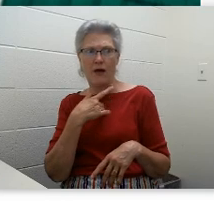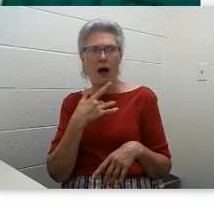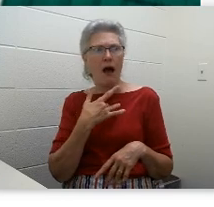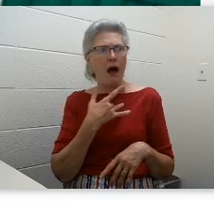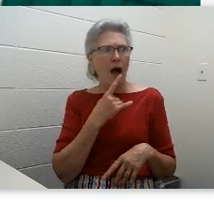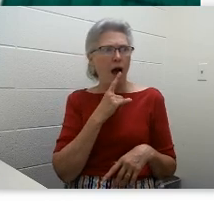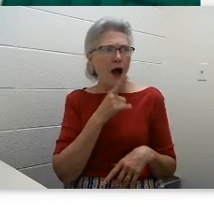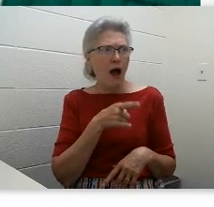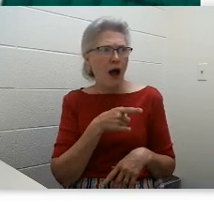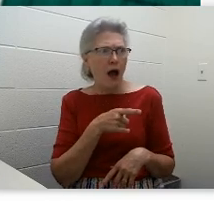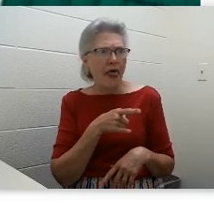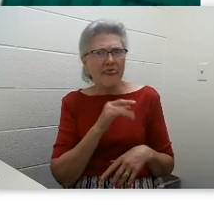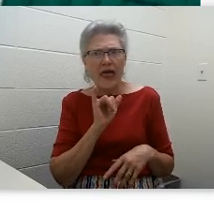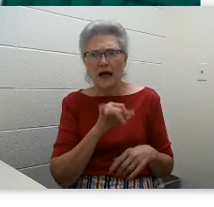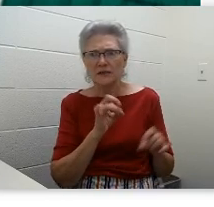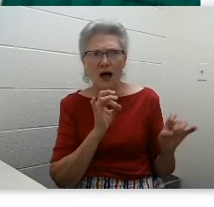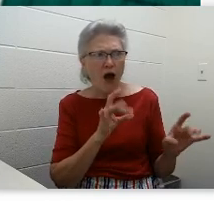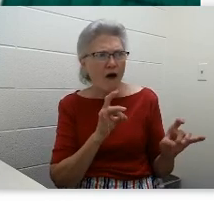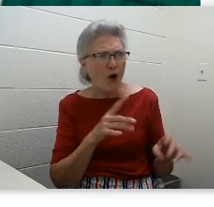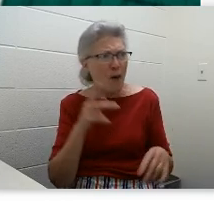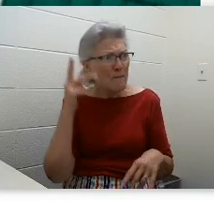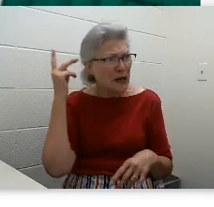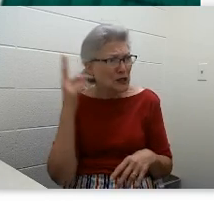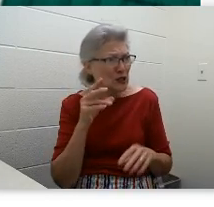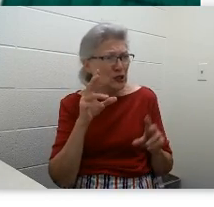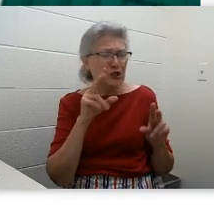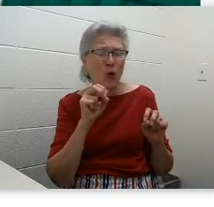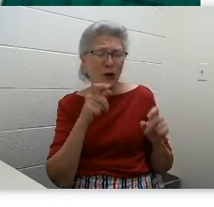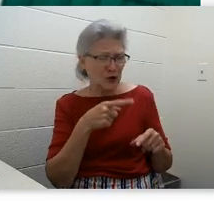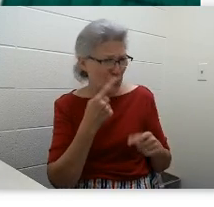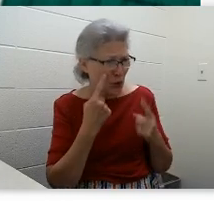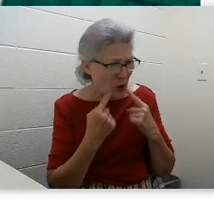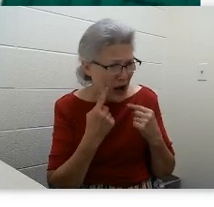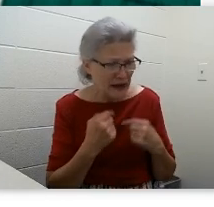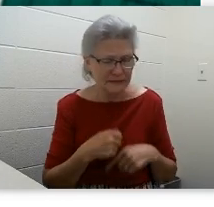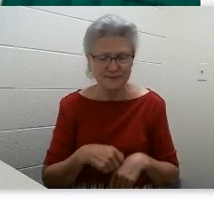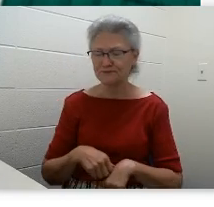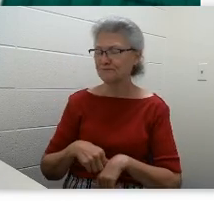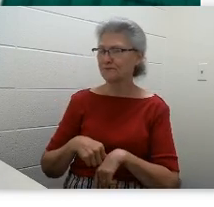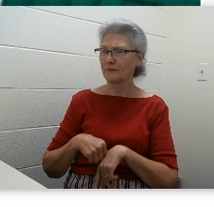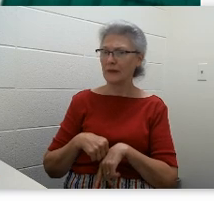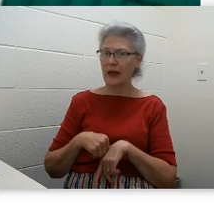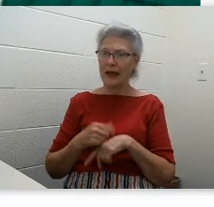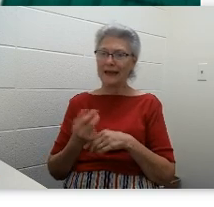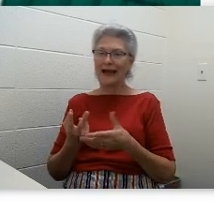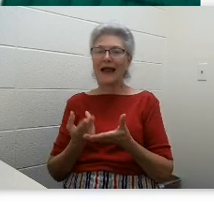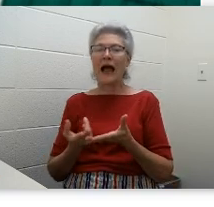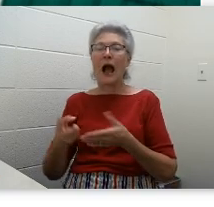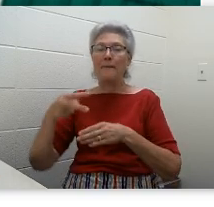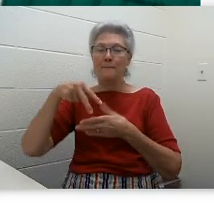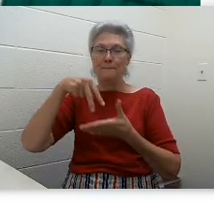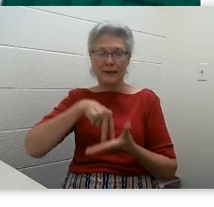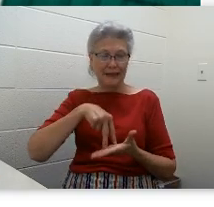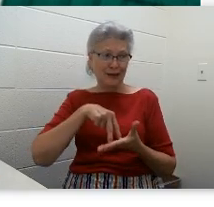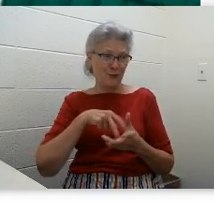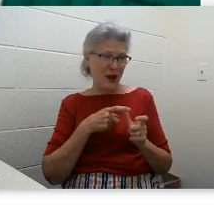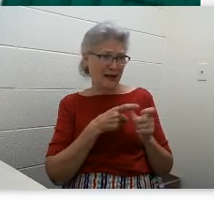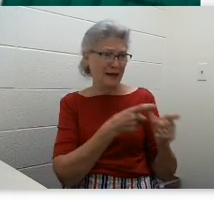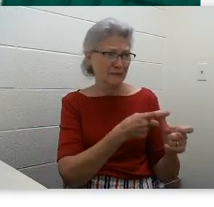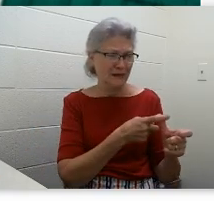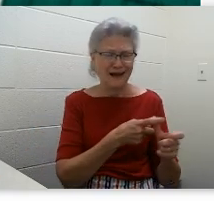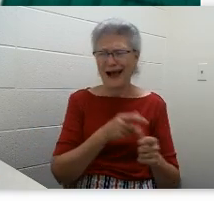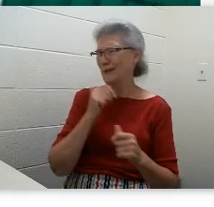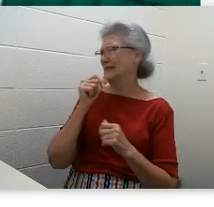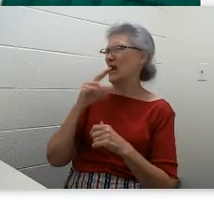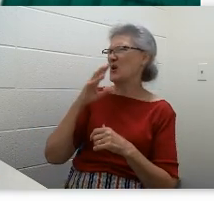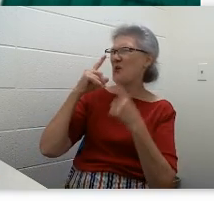of a tragedy. "Oh, Peter, no wonder you were crying," she said, and got out of bed and ran to him. "I wasn't crying